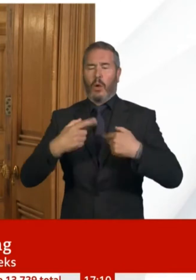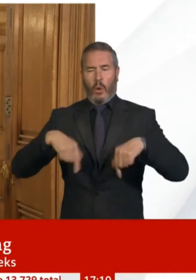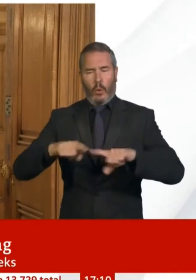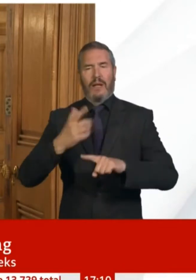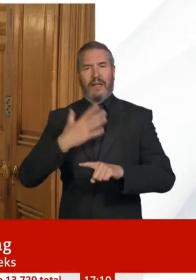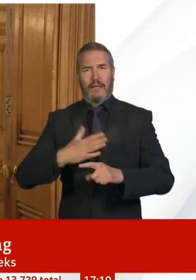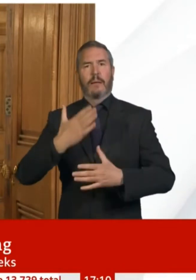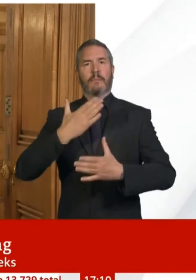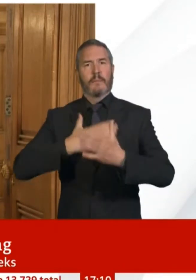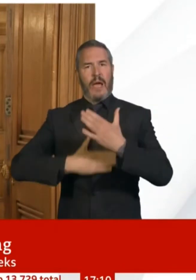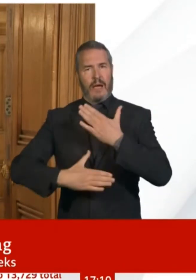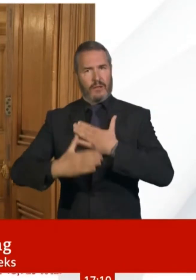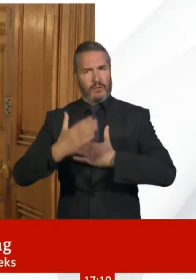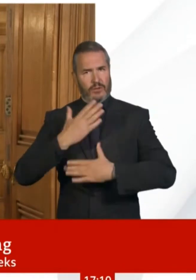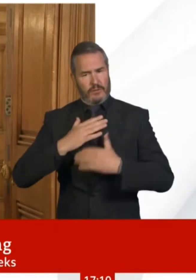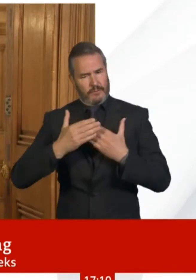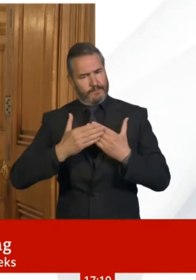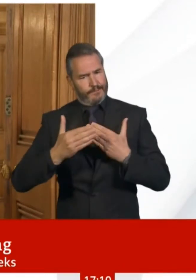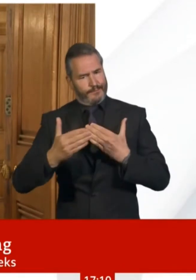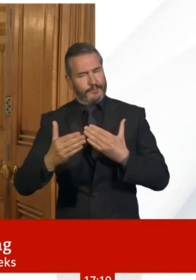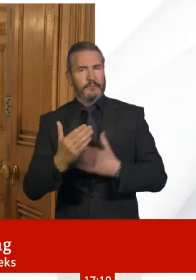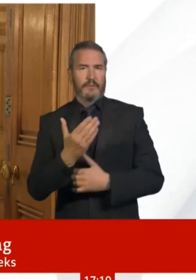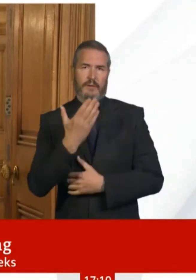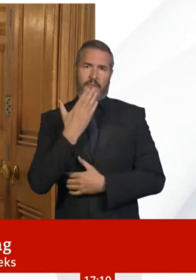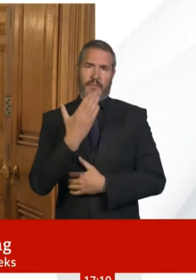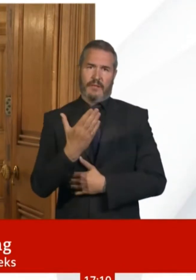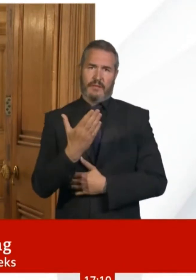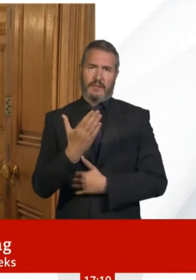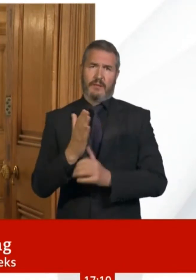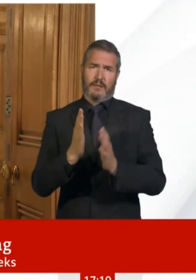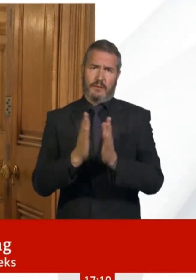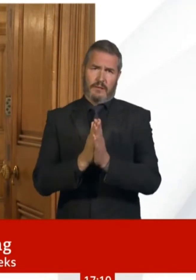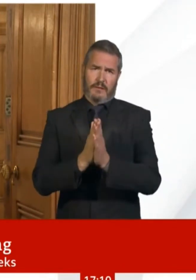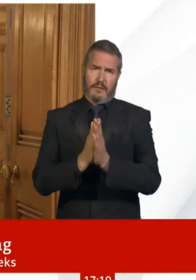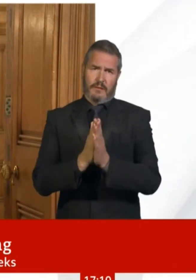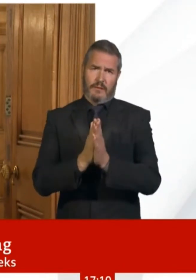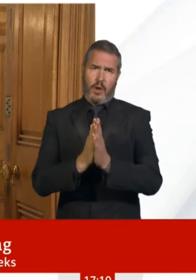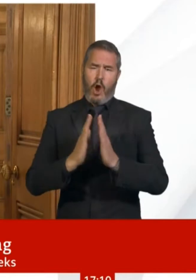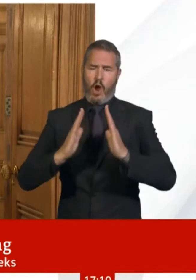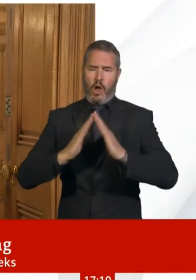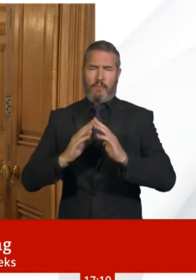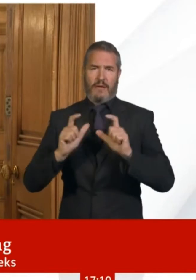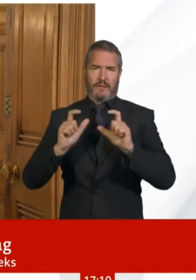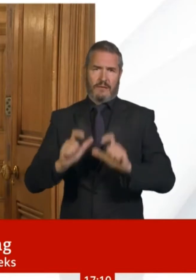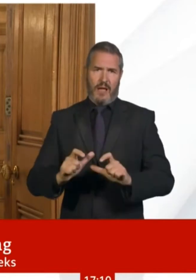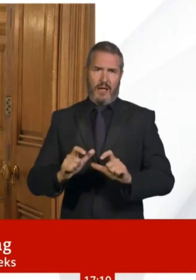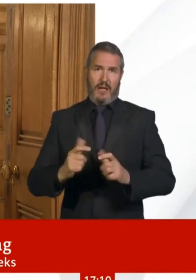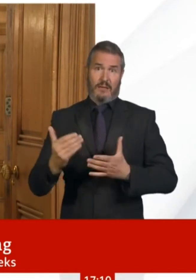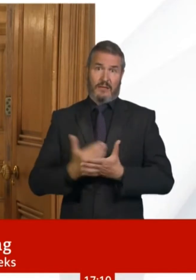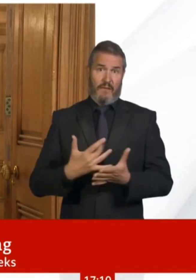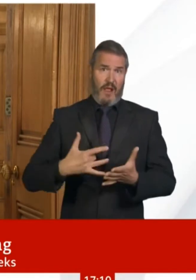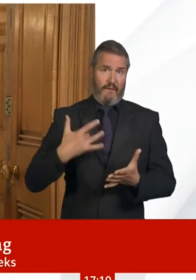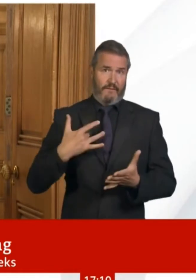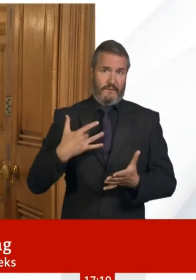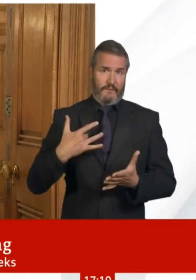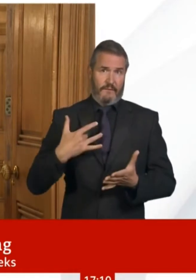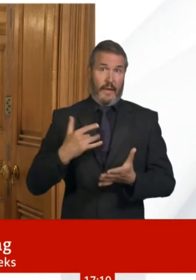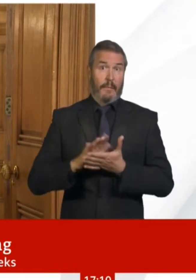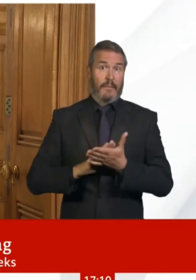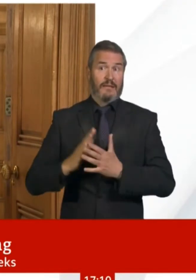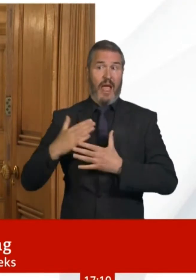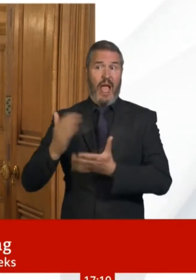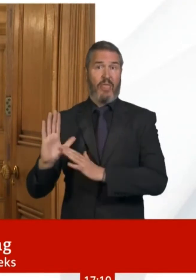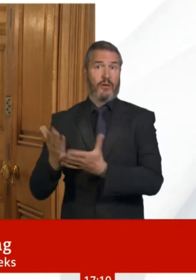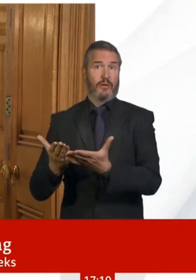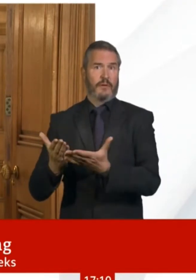patient a while longer. So please, stay home, save lives and protect the NHS so we can safely return